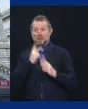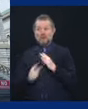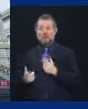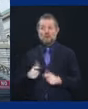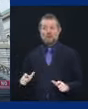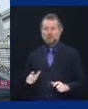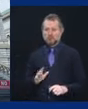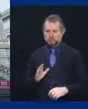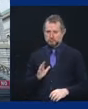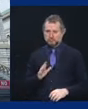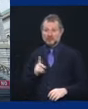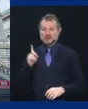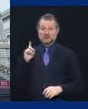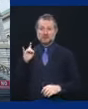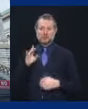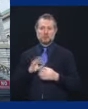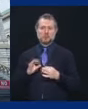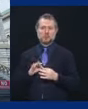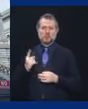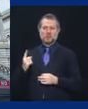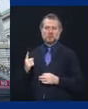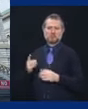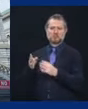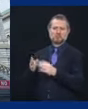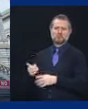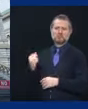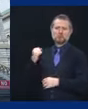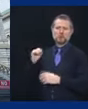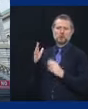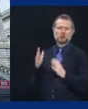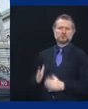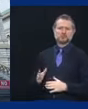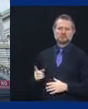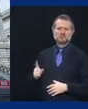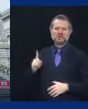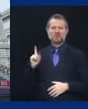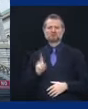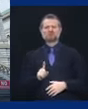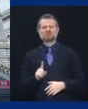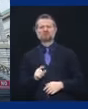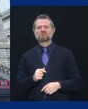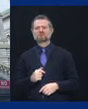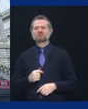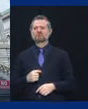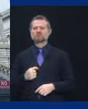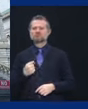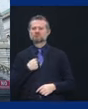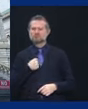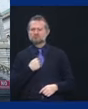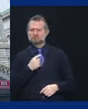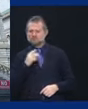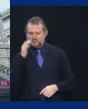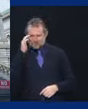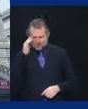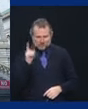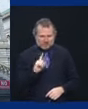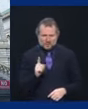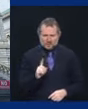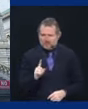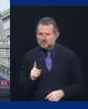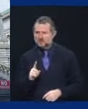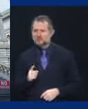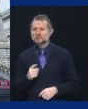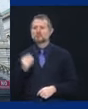reportedly one protester. I just took a look outside. I couldn't find the protester. But